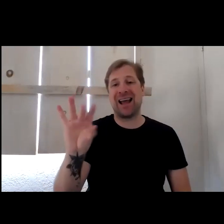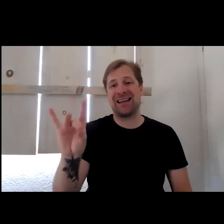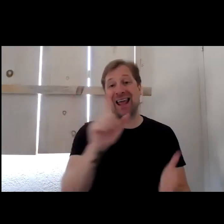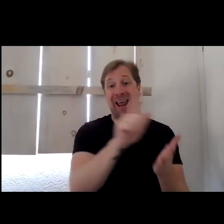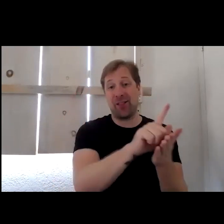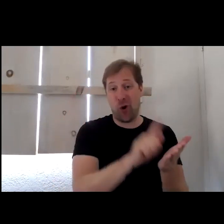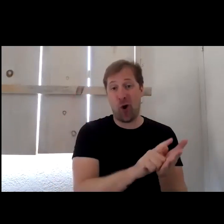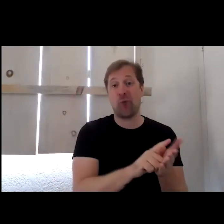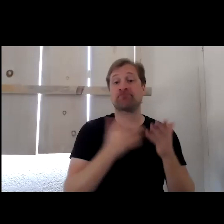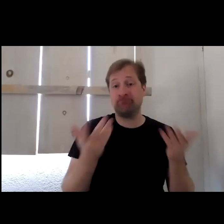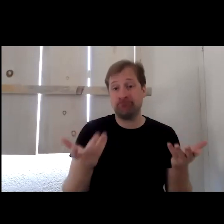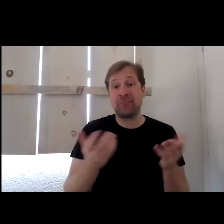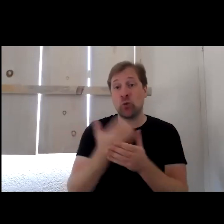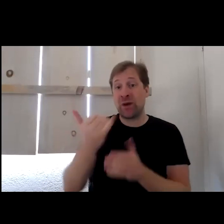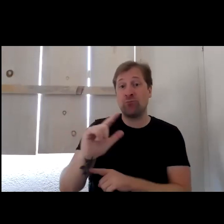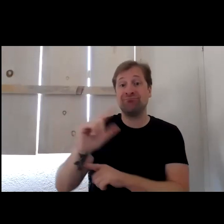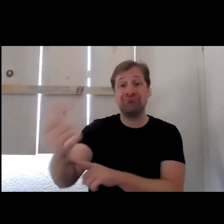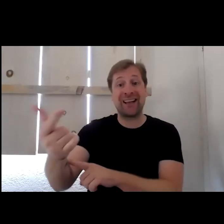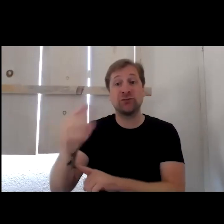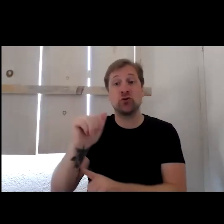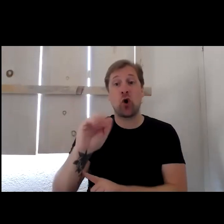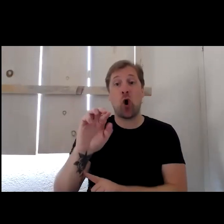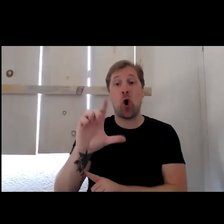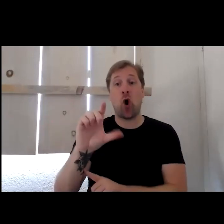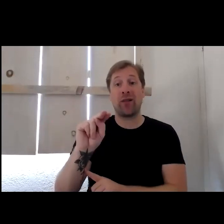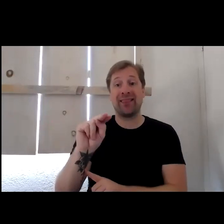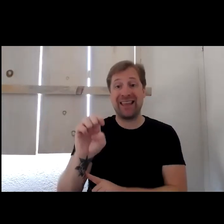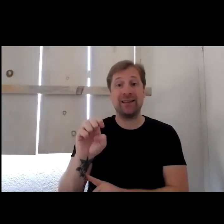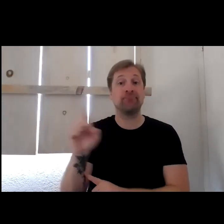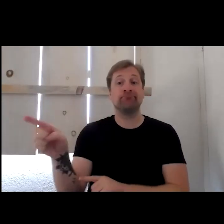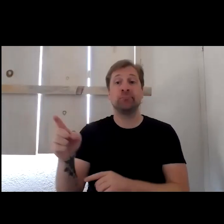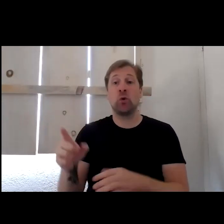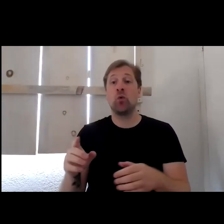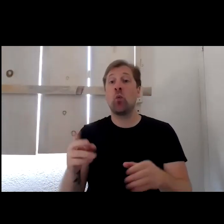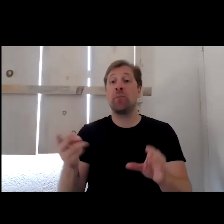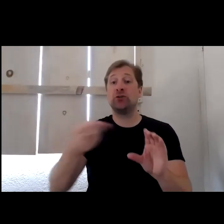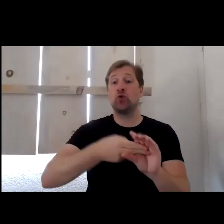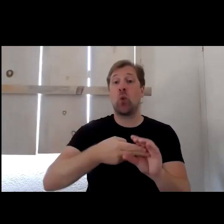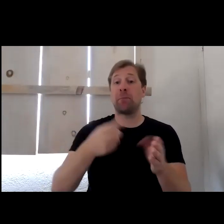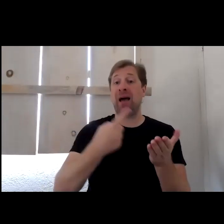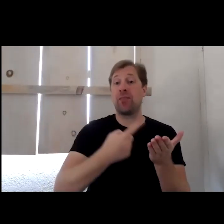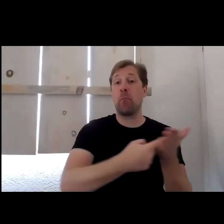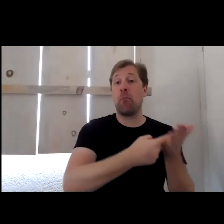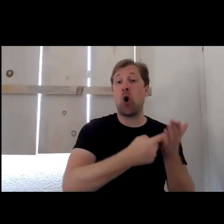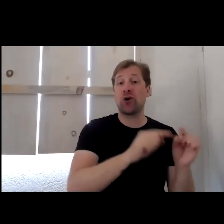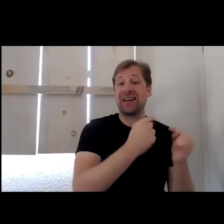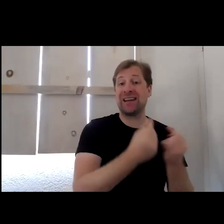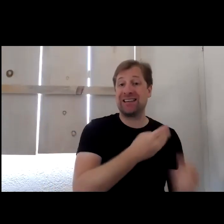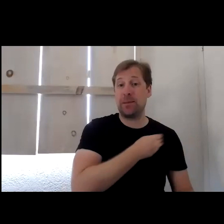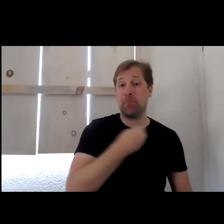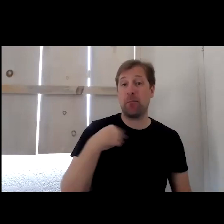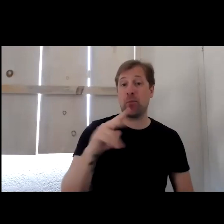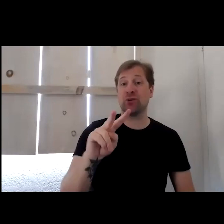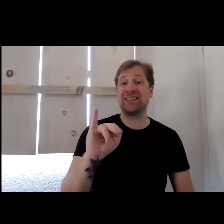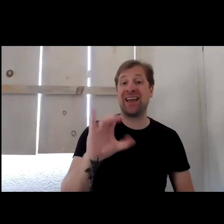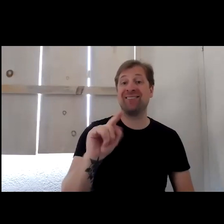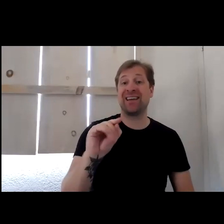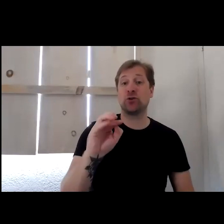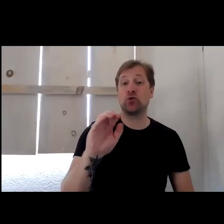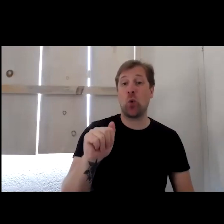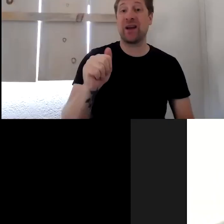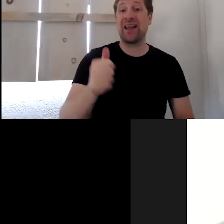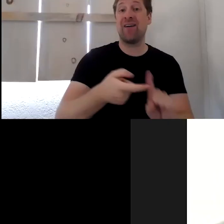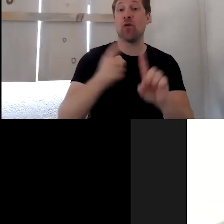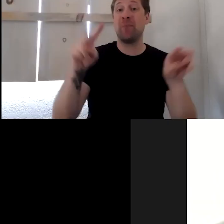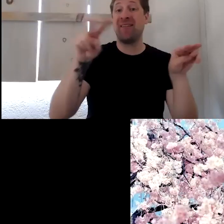that, now I'm going to hand it back to Arlene Inoue, and she's going to be joined by bargaining team members Victoria Casas from Beachy Elementary in Valley